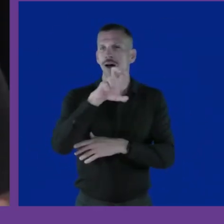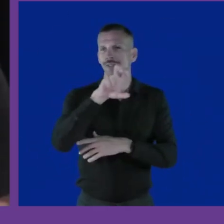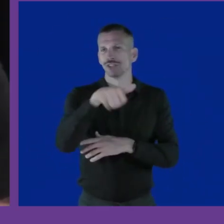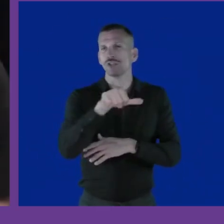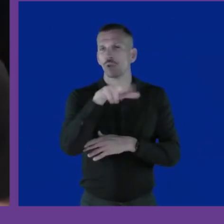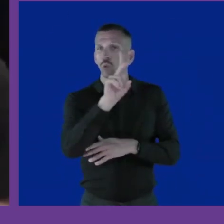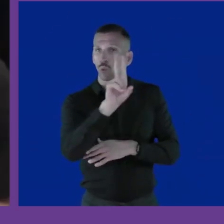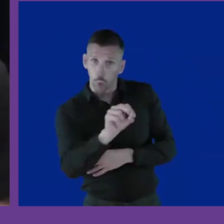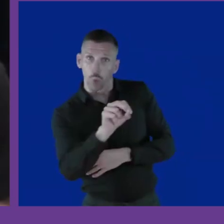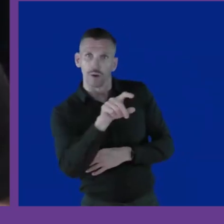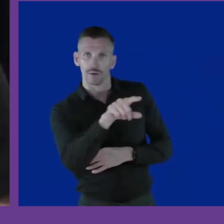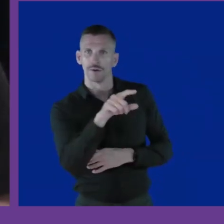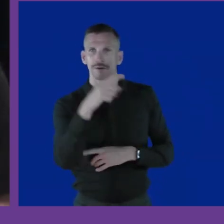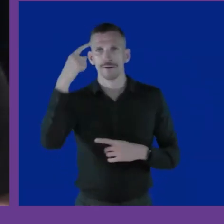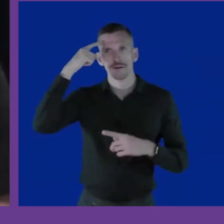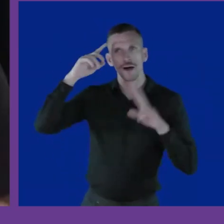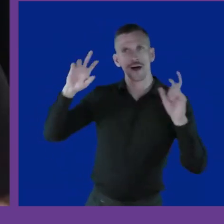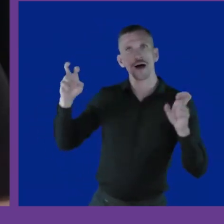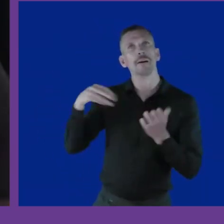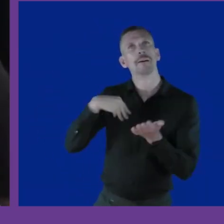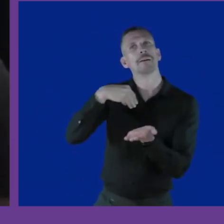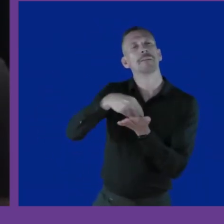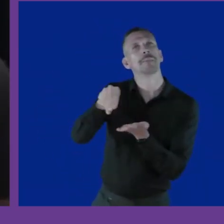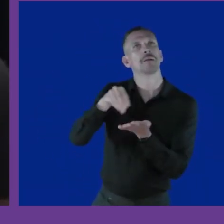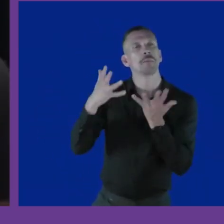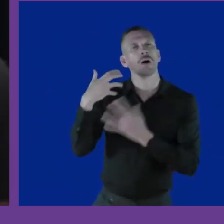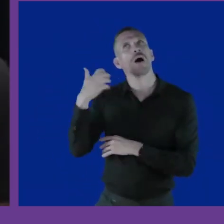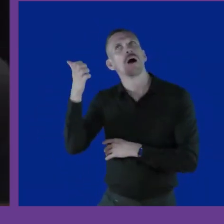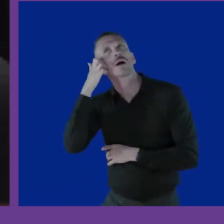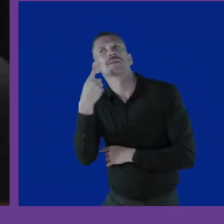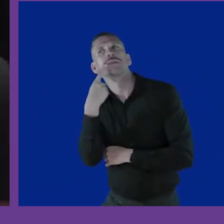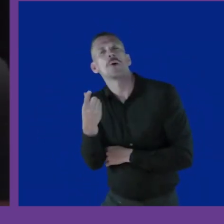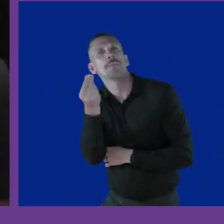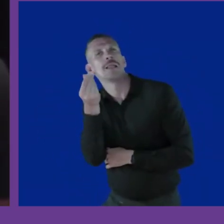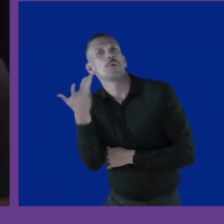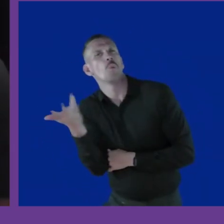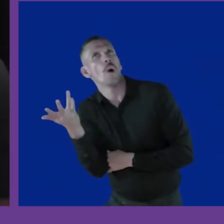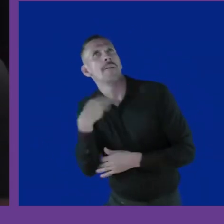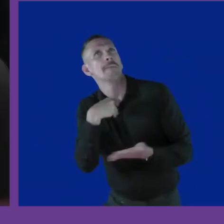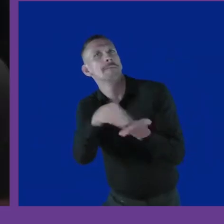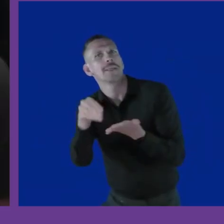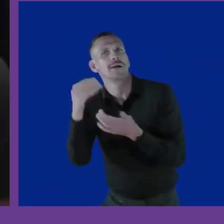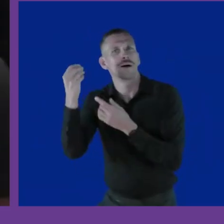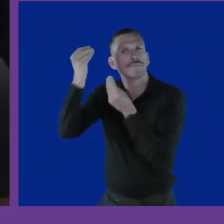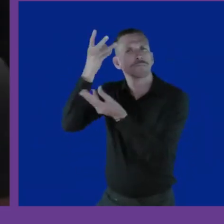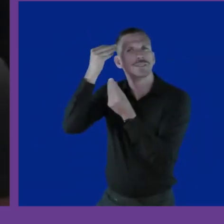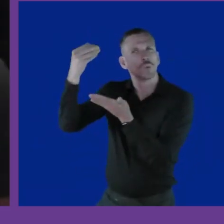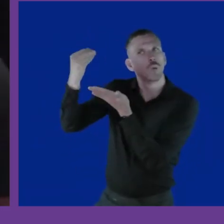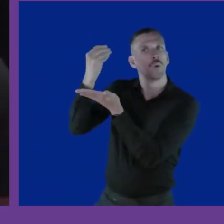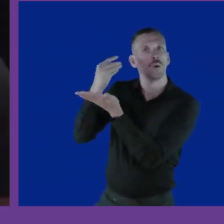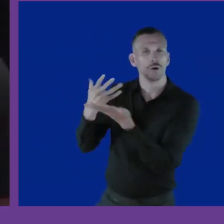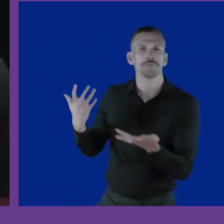tap my phone on it. So it's a whole customer journey, right? So we need the receipts as well to be able